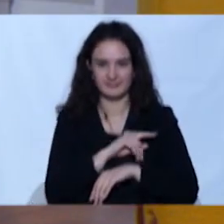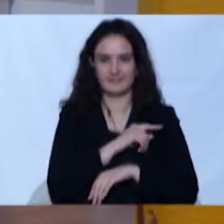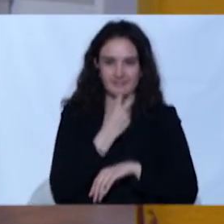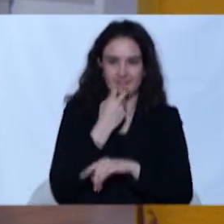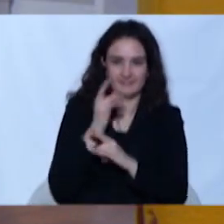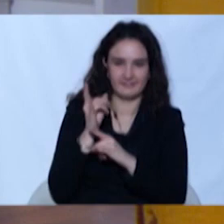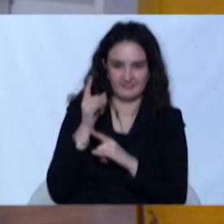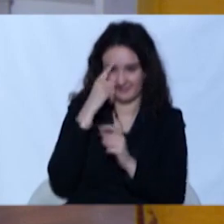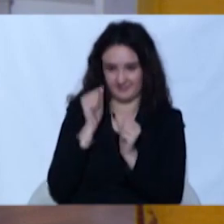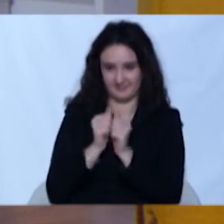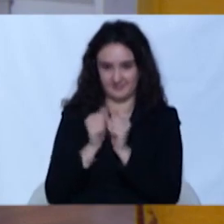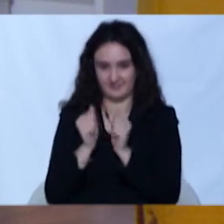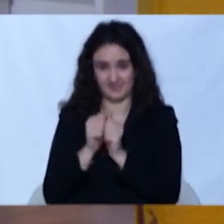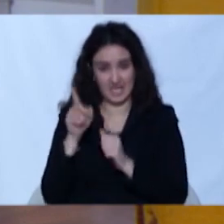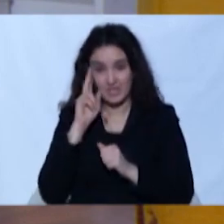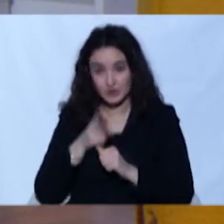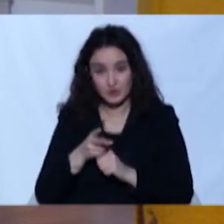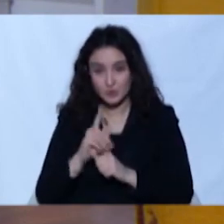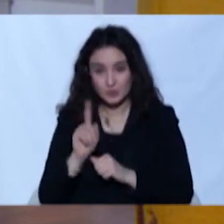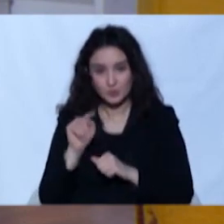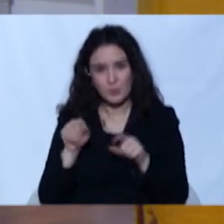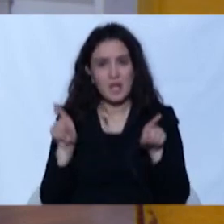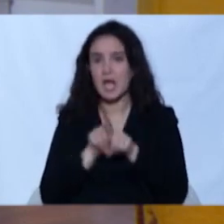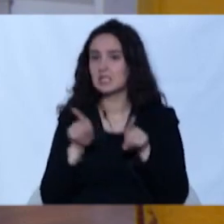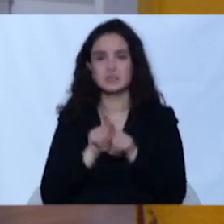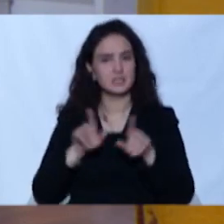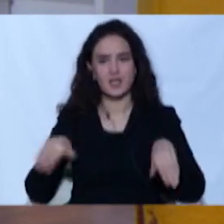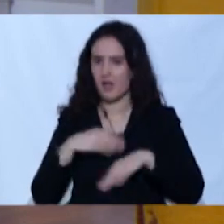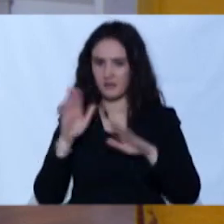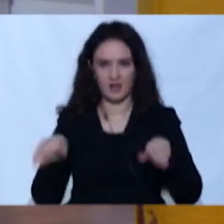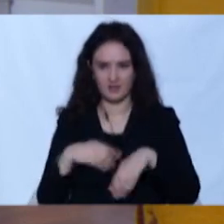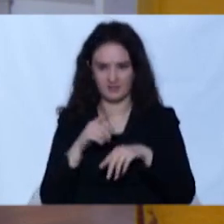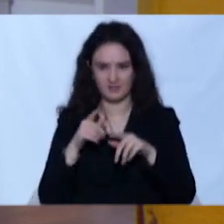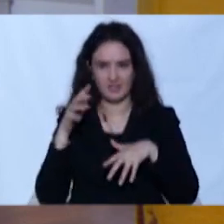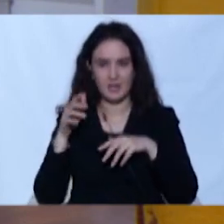owl, doesn't he know? There's no such thing as a gruffalo."